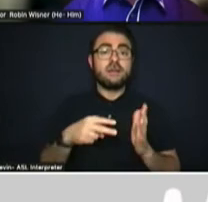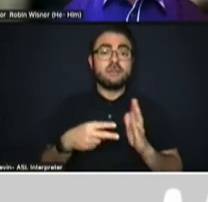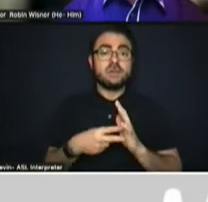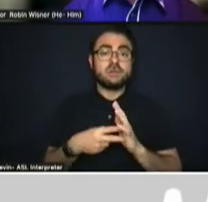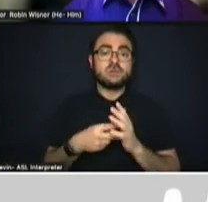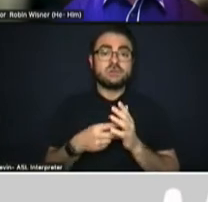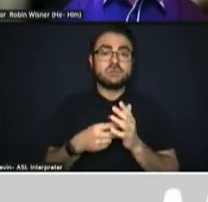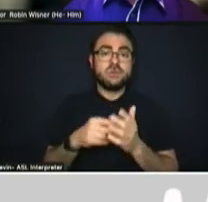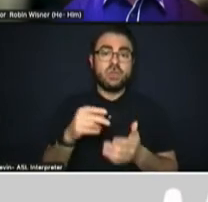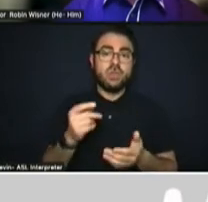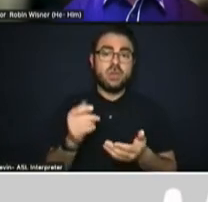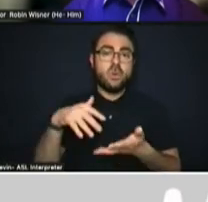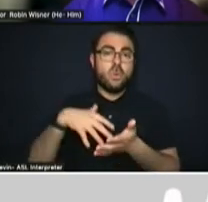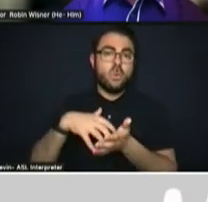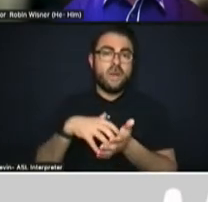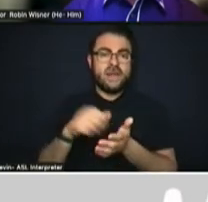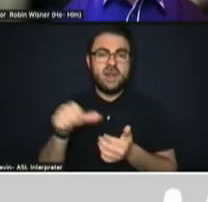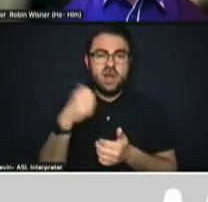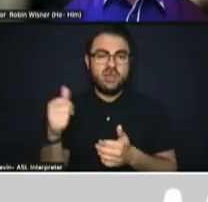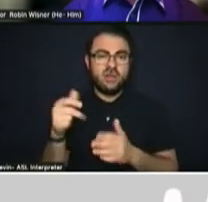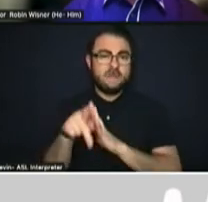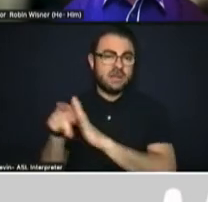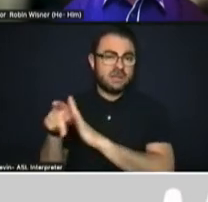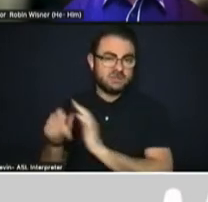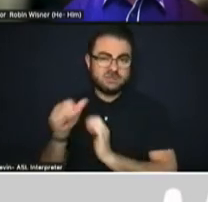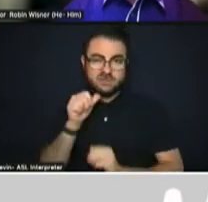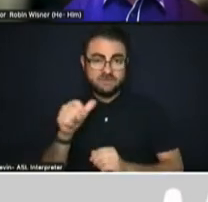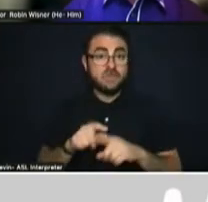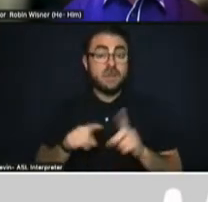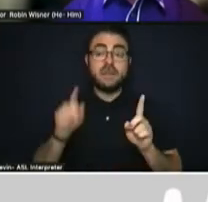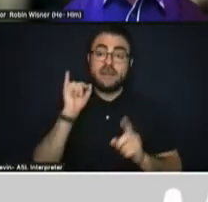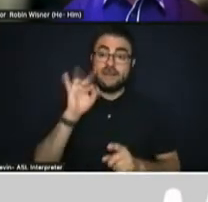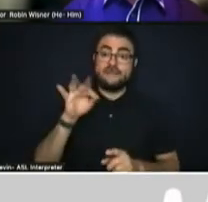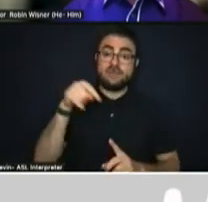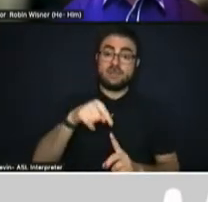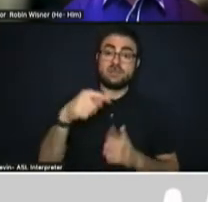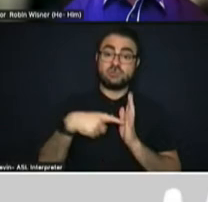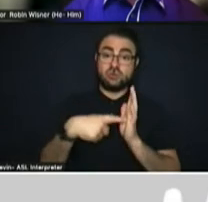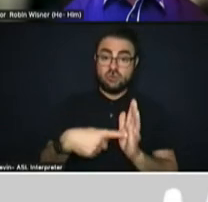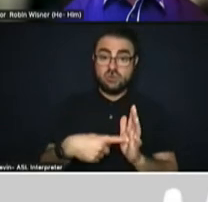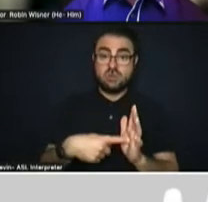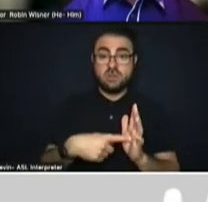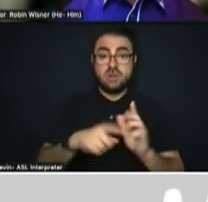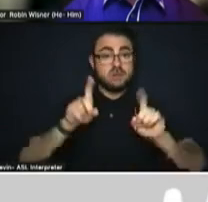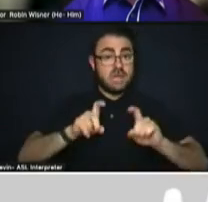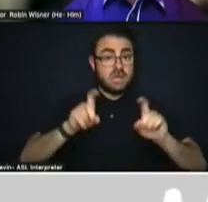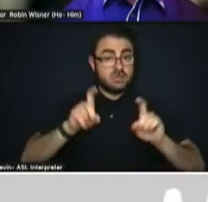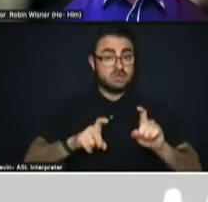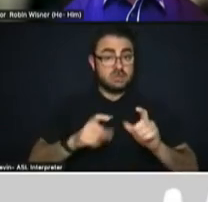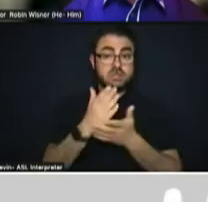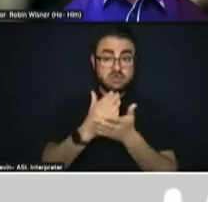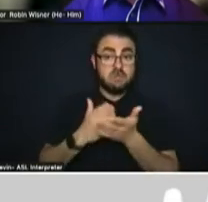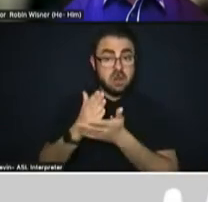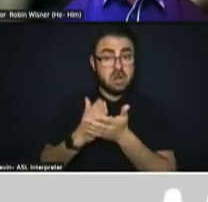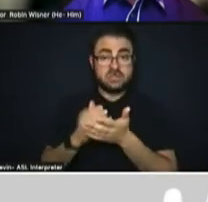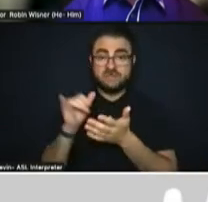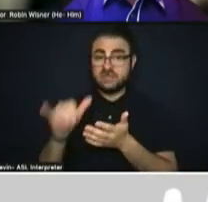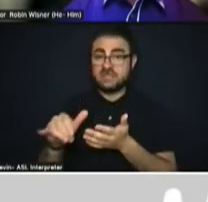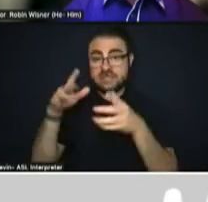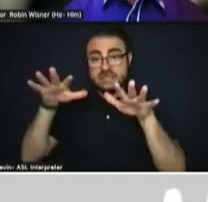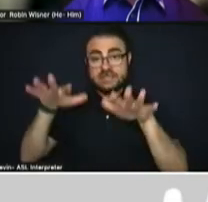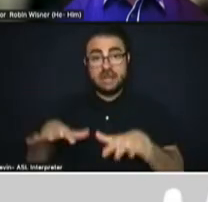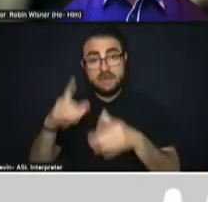if experience shows through the pilot project that there are some aspects of the settlement agreement that are not being complied with, that